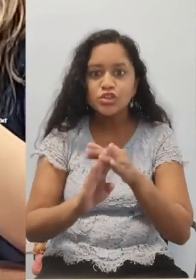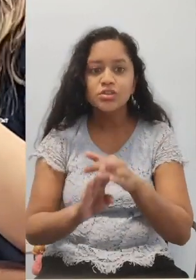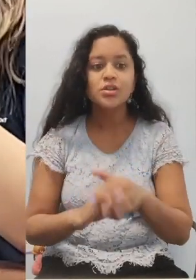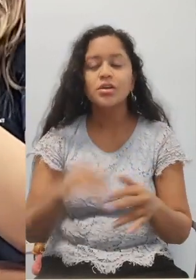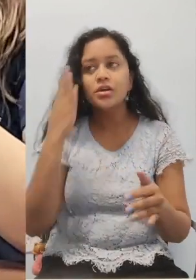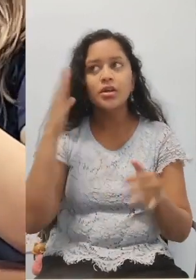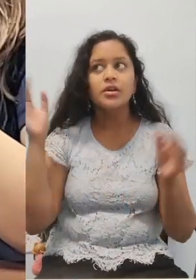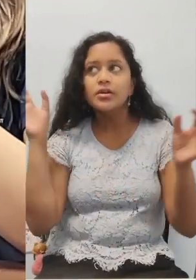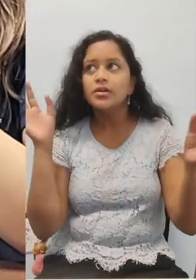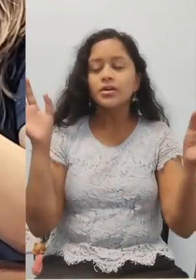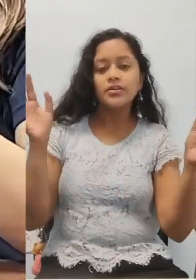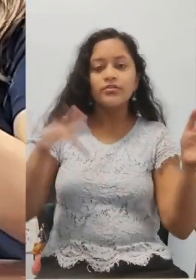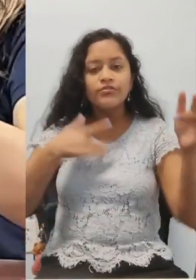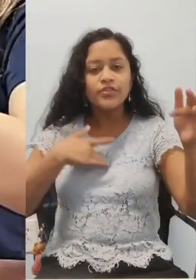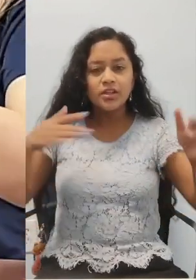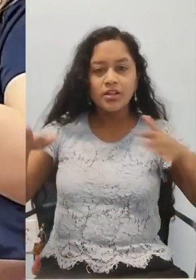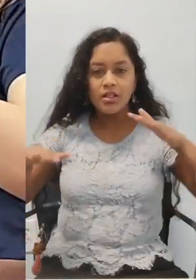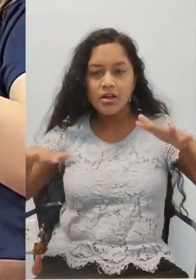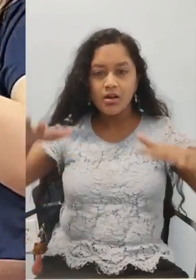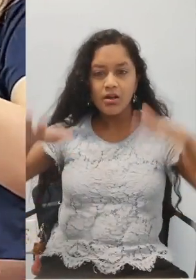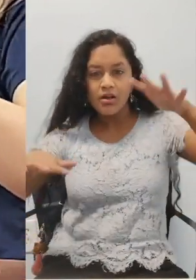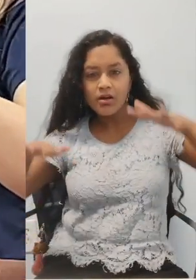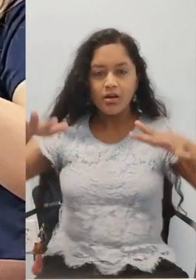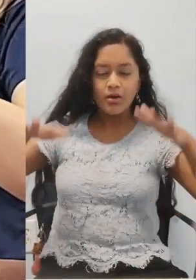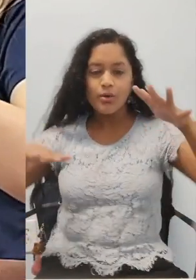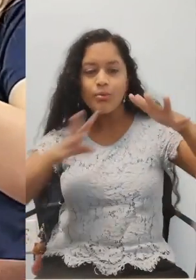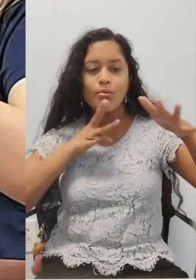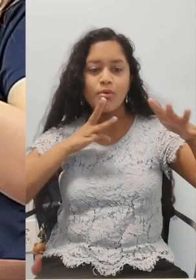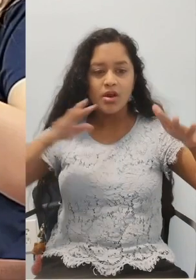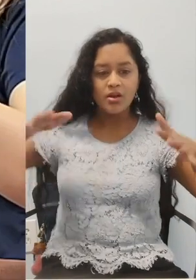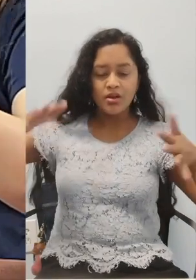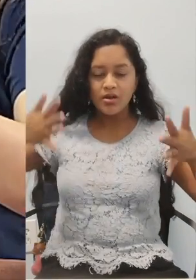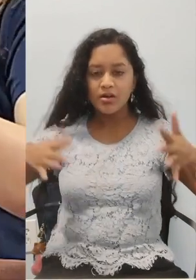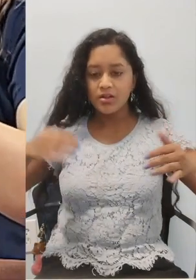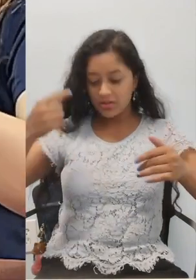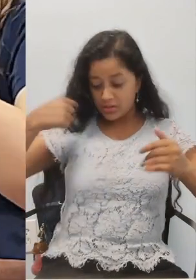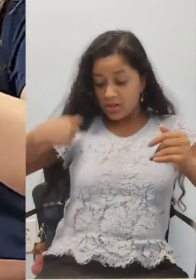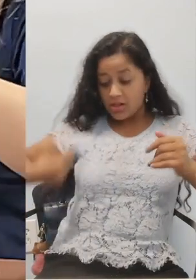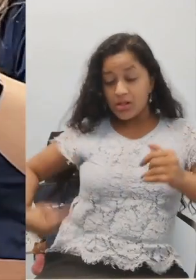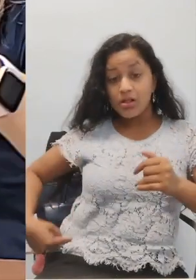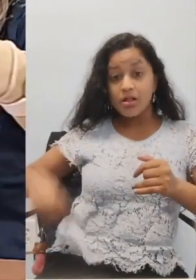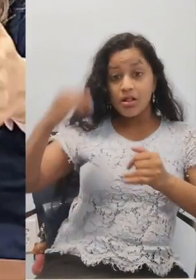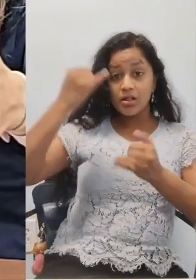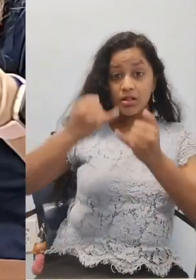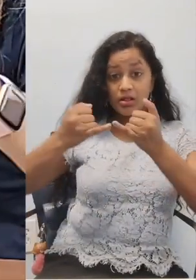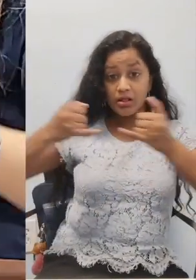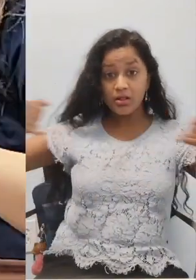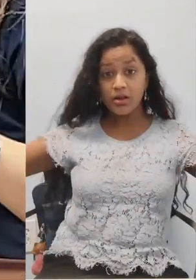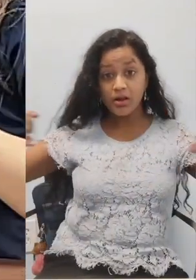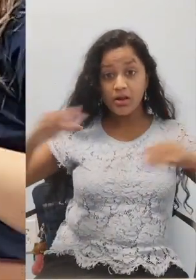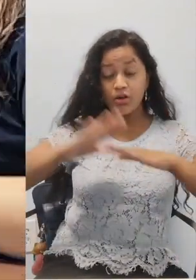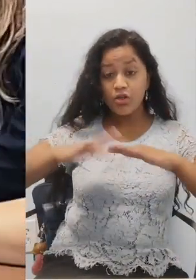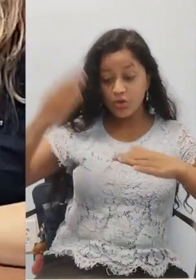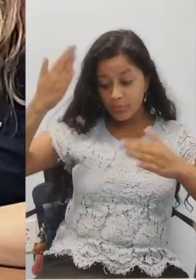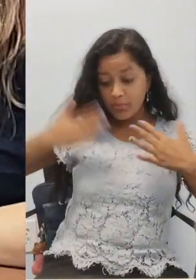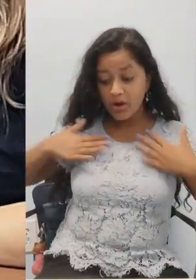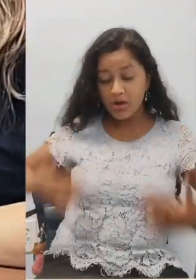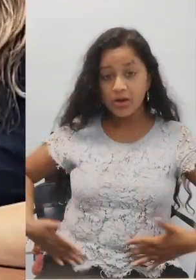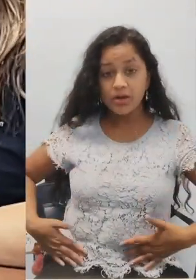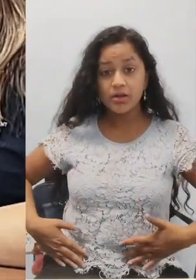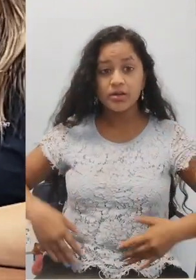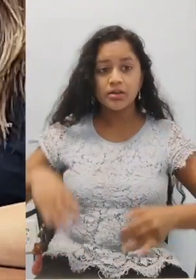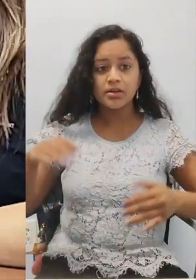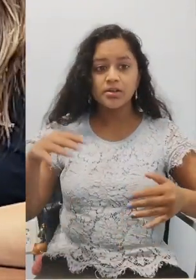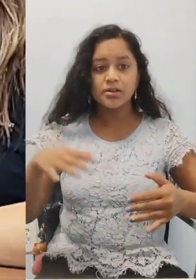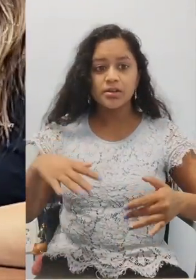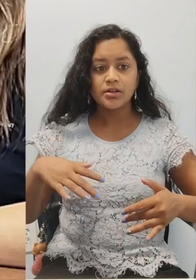like a shark, can pick that up. All these like little minute, or not minute, pressure waves from the fish, the shark can pick it up. They have